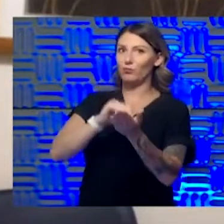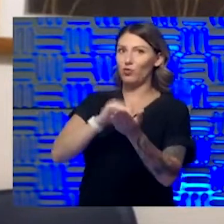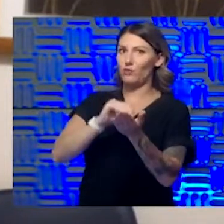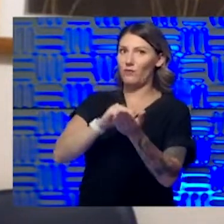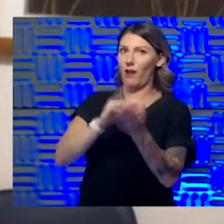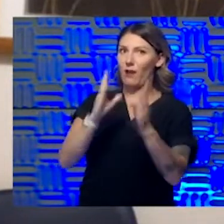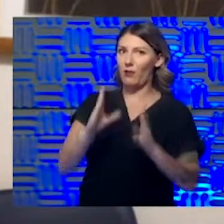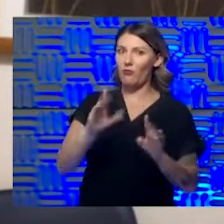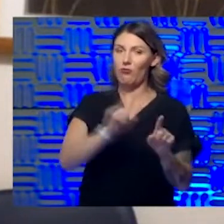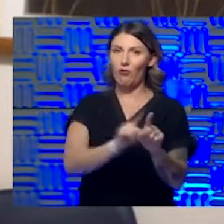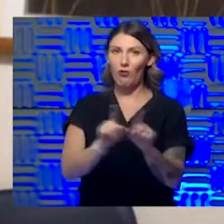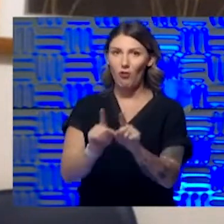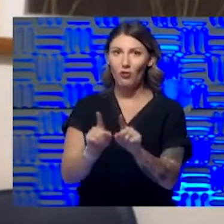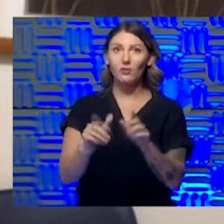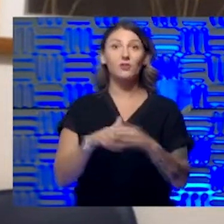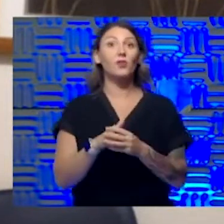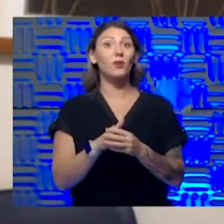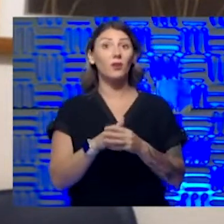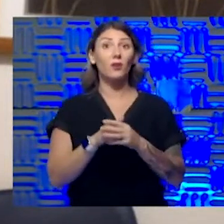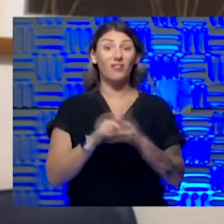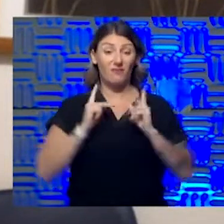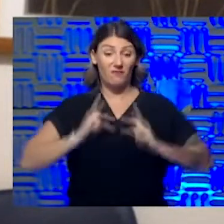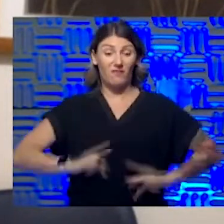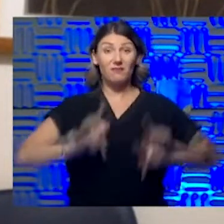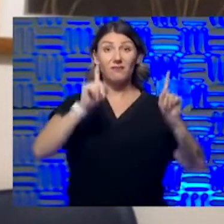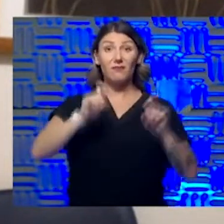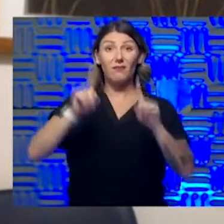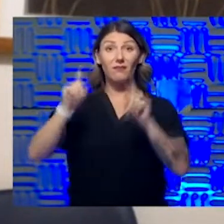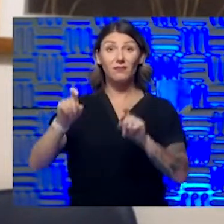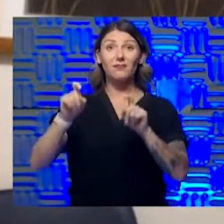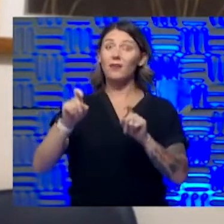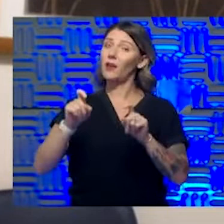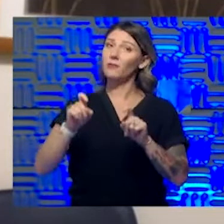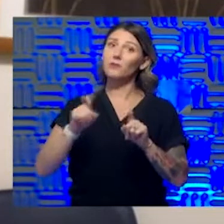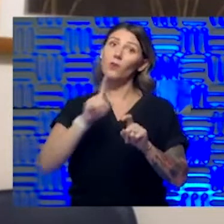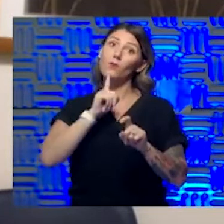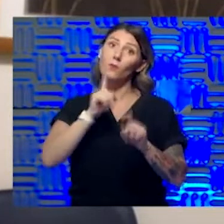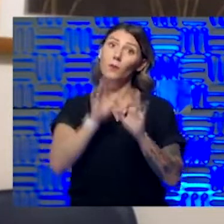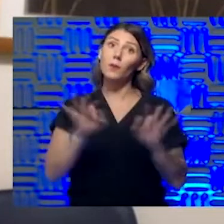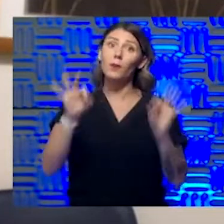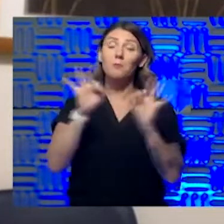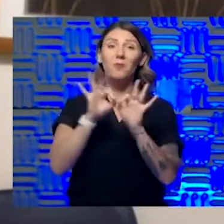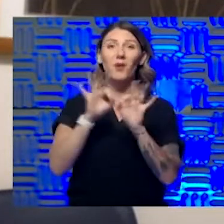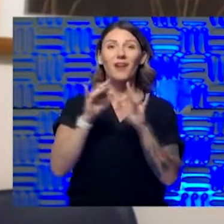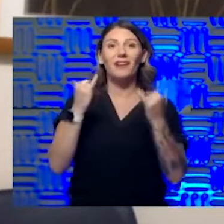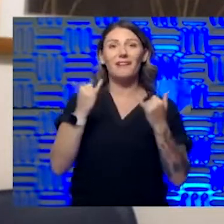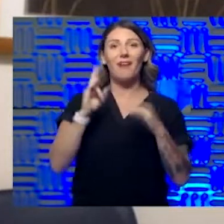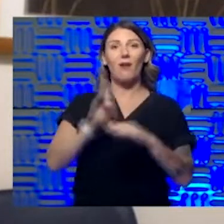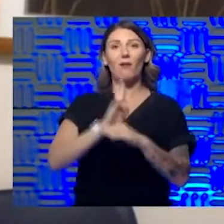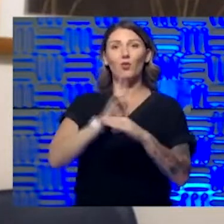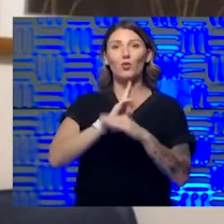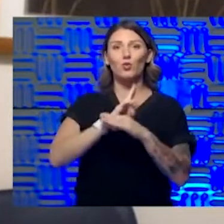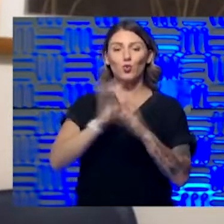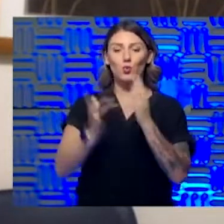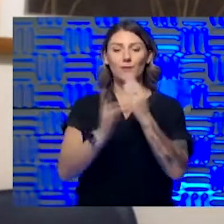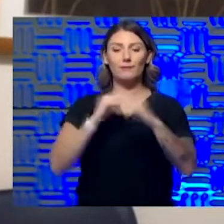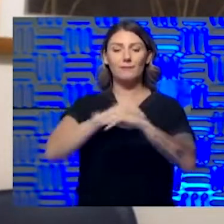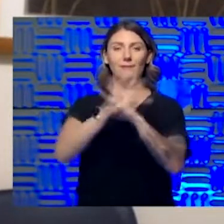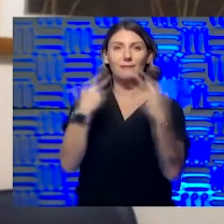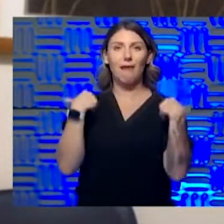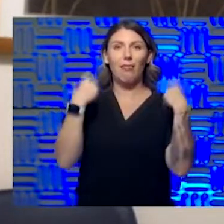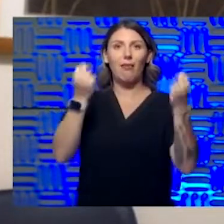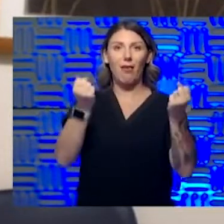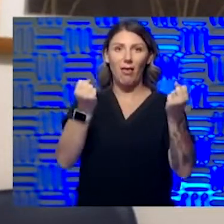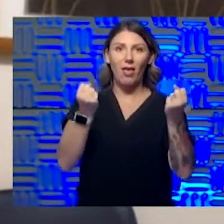very important. We've been able to launch telehealth to do that initial visit so that we can approach their in-person